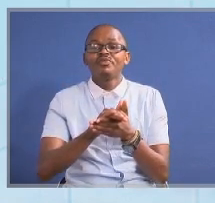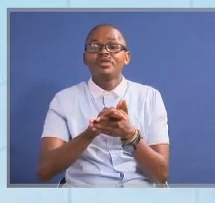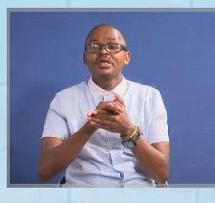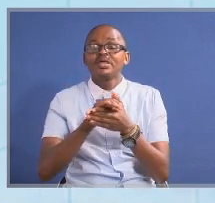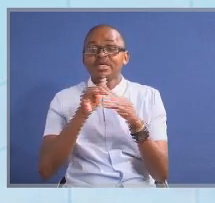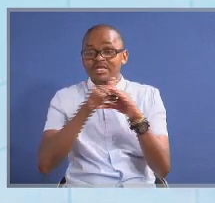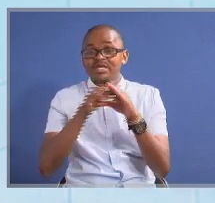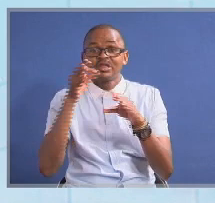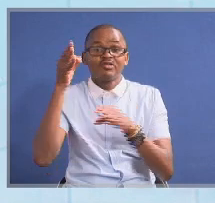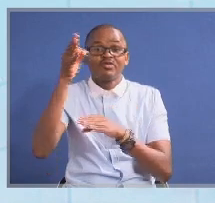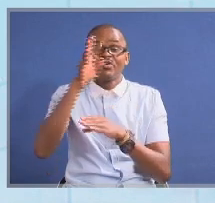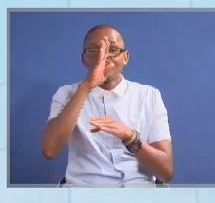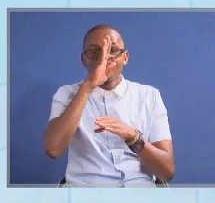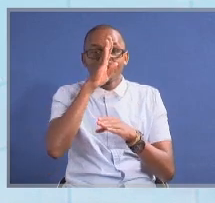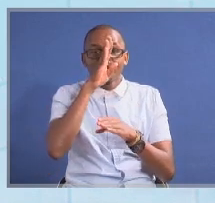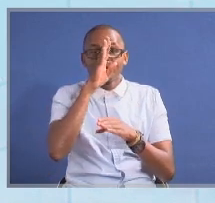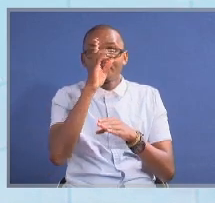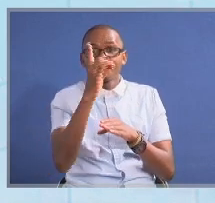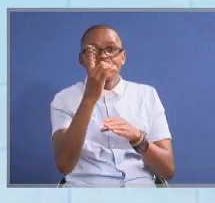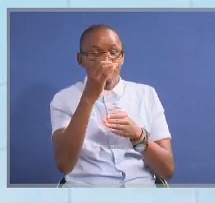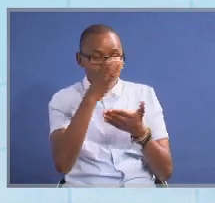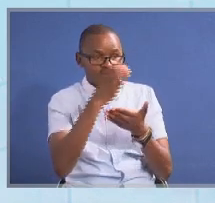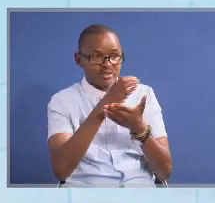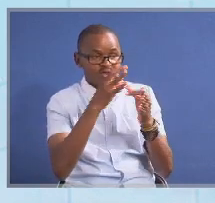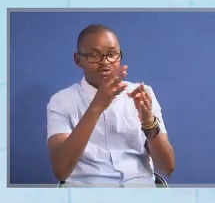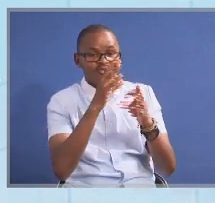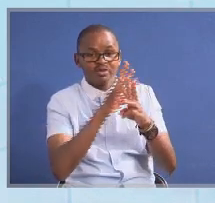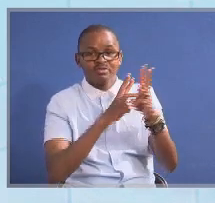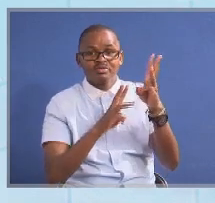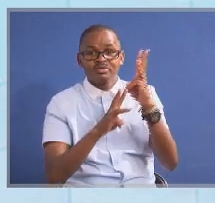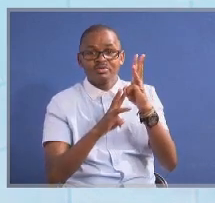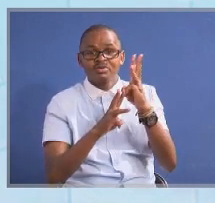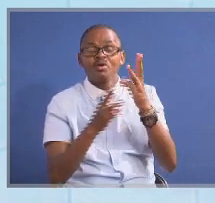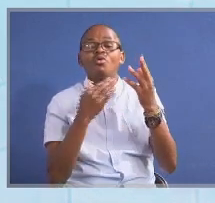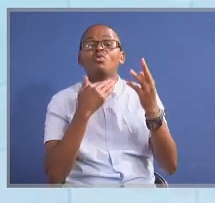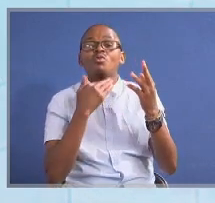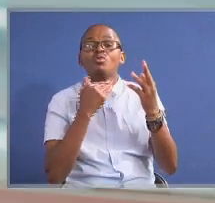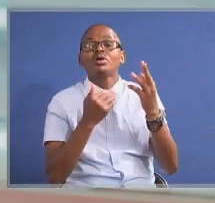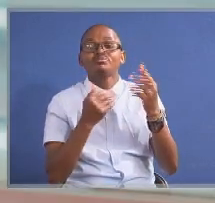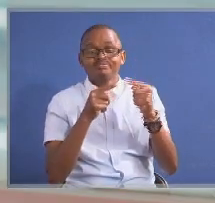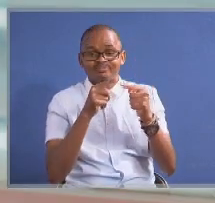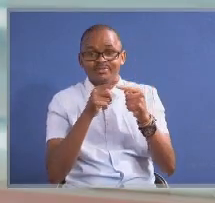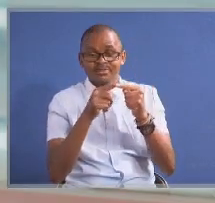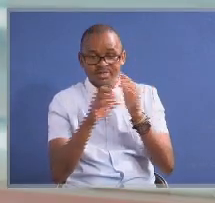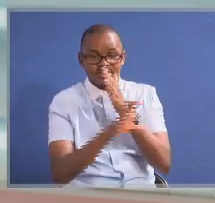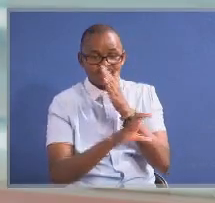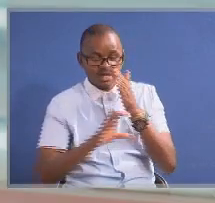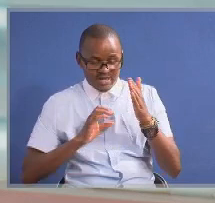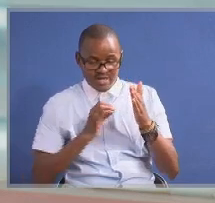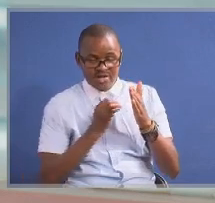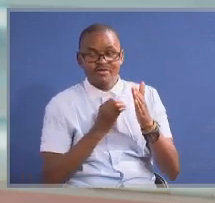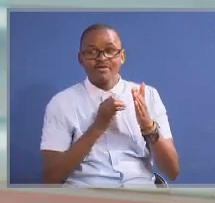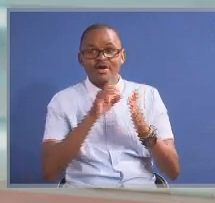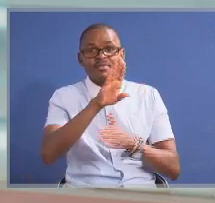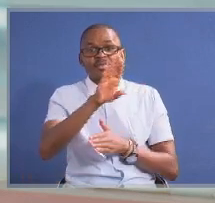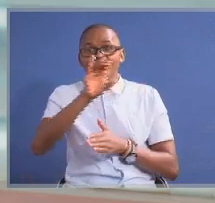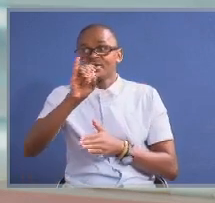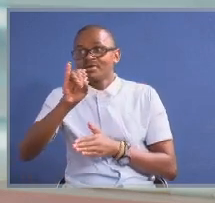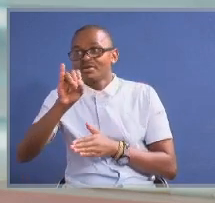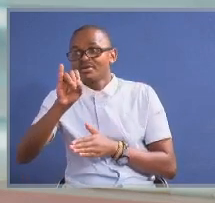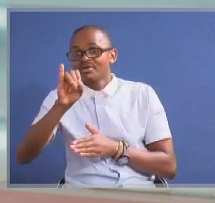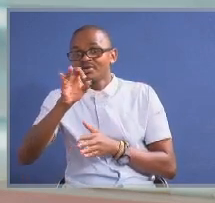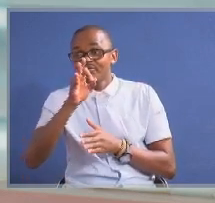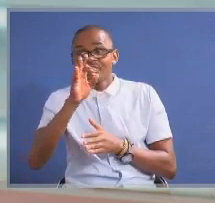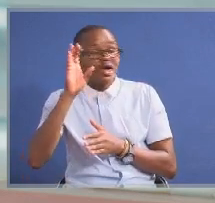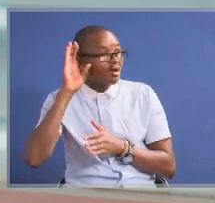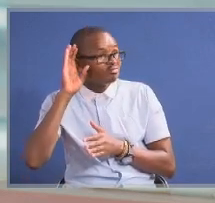the future it will be one of the centers of the world. I want to bring you up to speed to our country today. We have the Building Bridges report, if